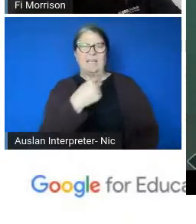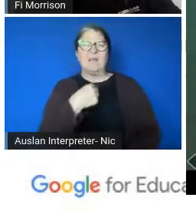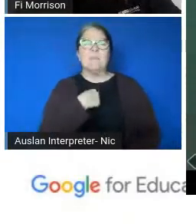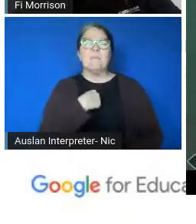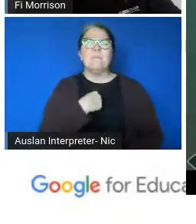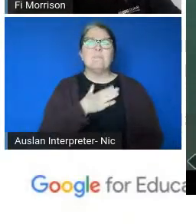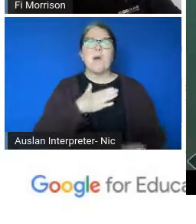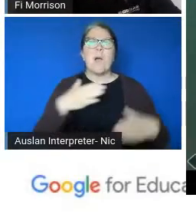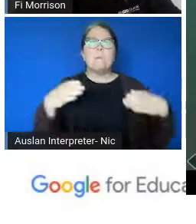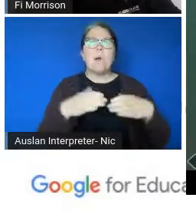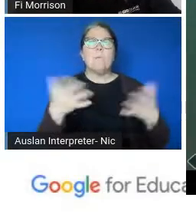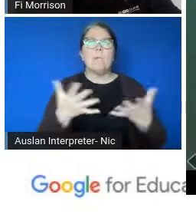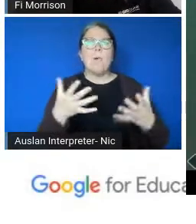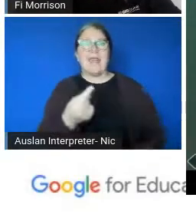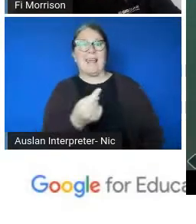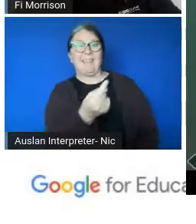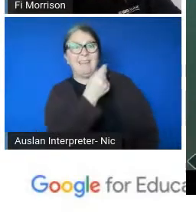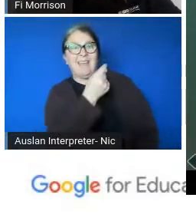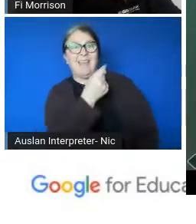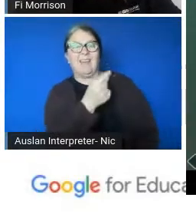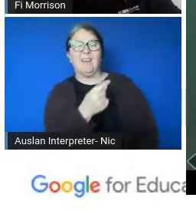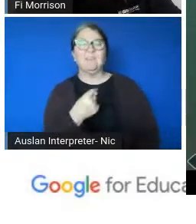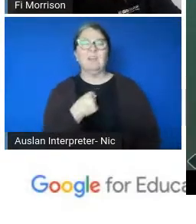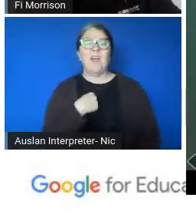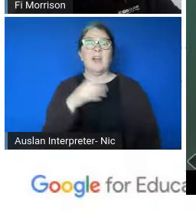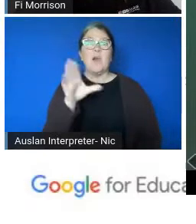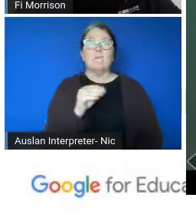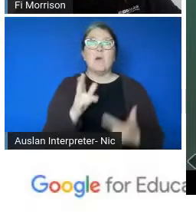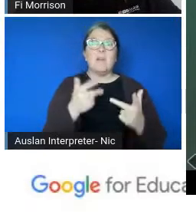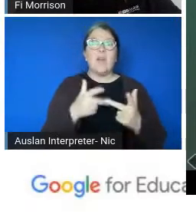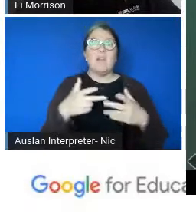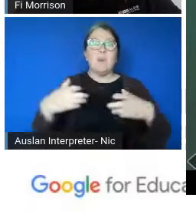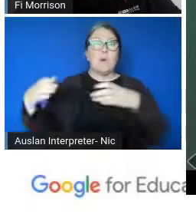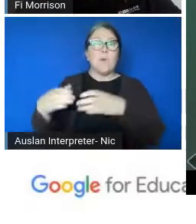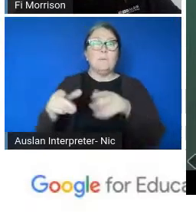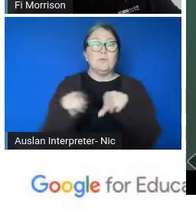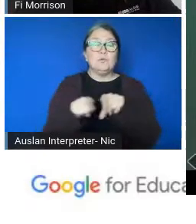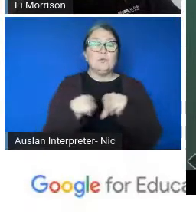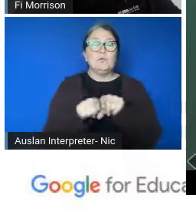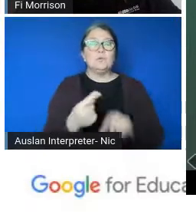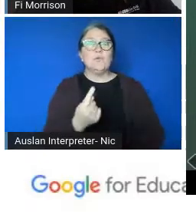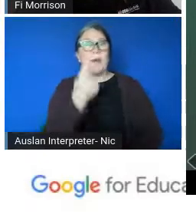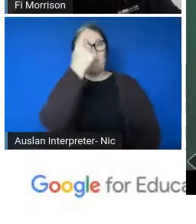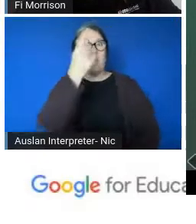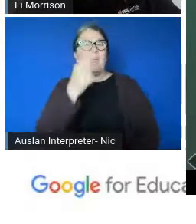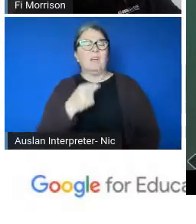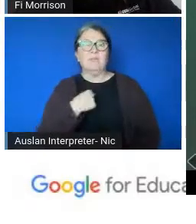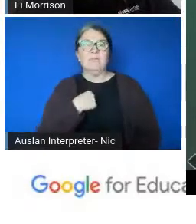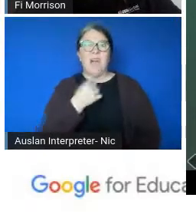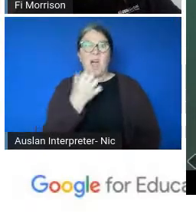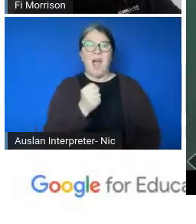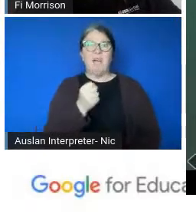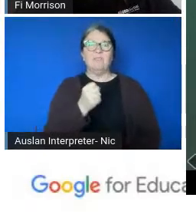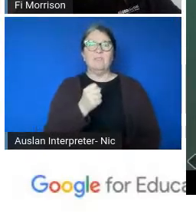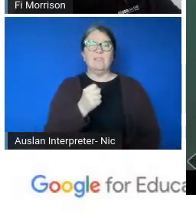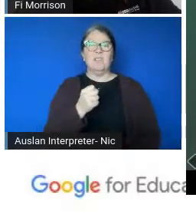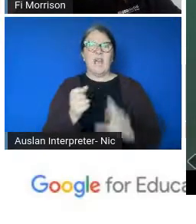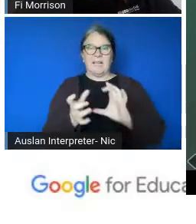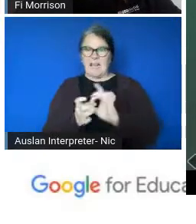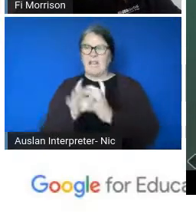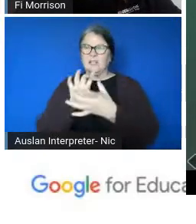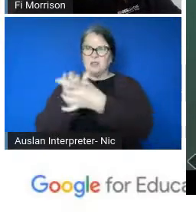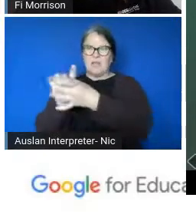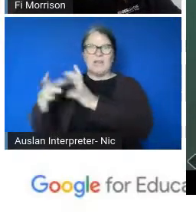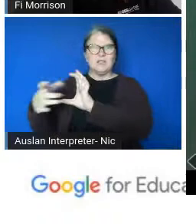right here. And I'm also from this tribe up here as well. So I've got connections to all three tribes along here, but that's where